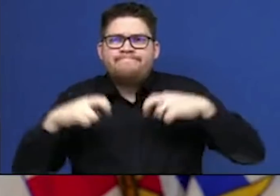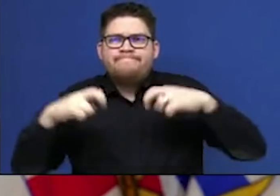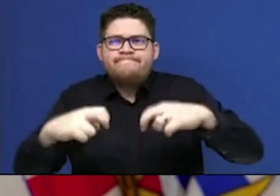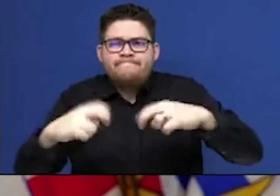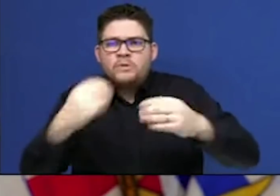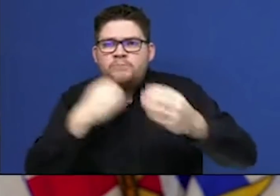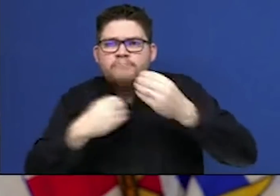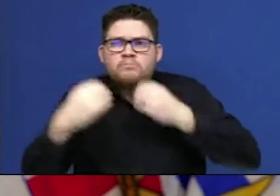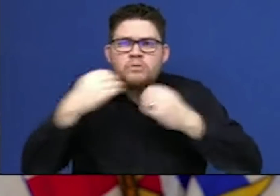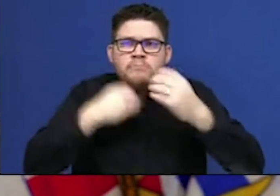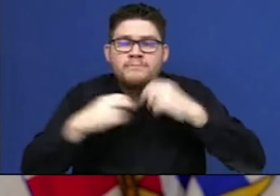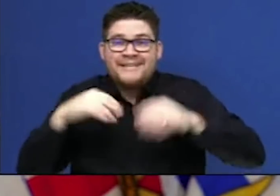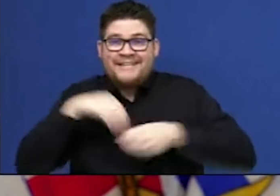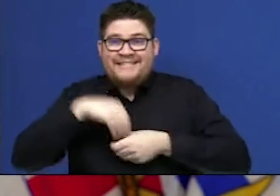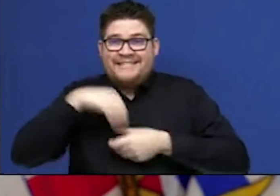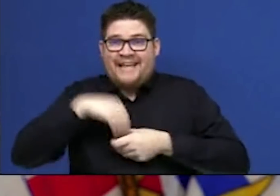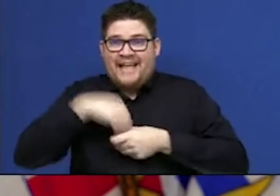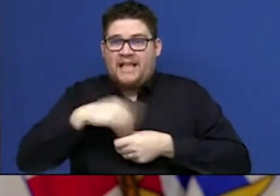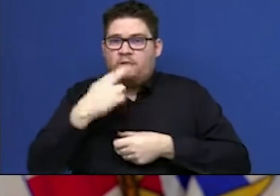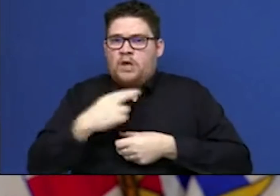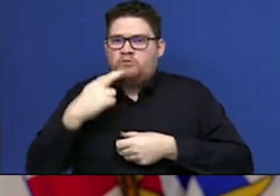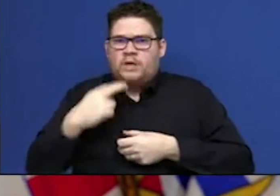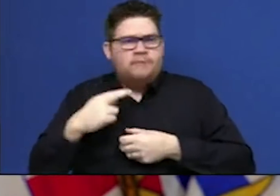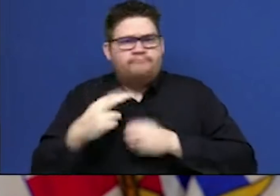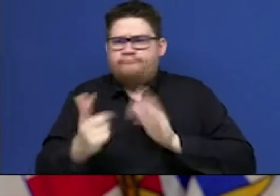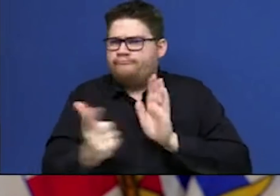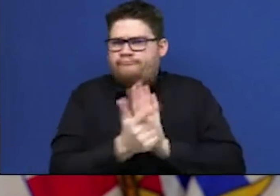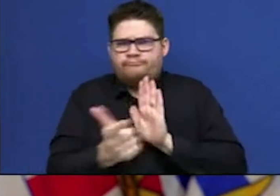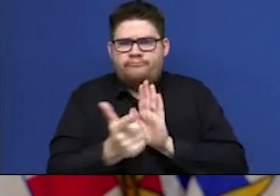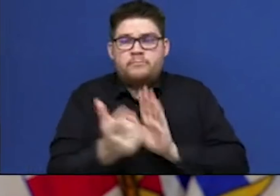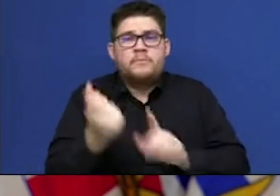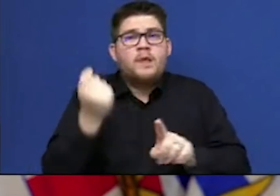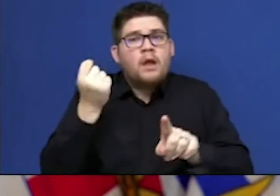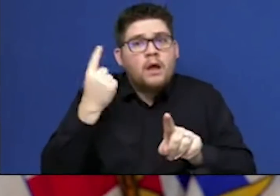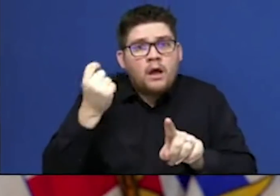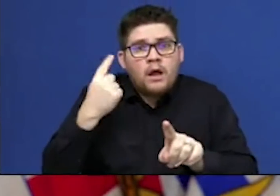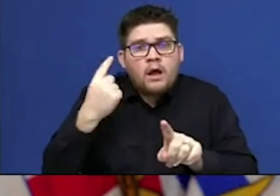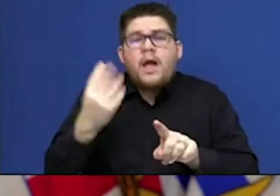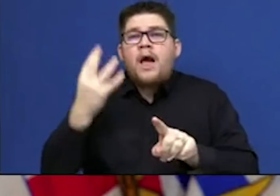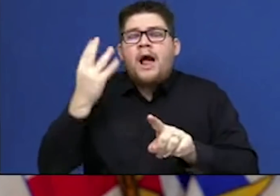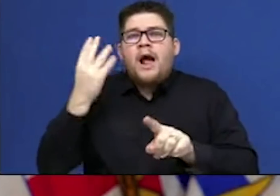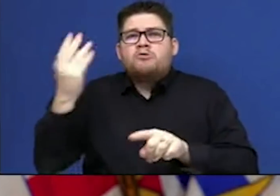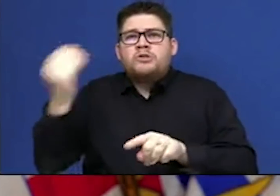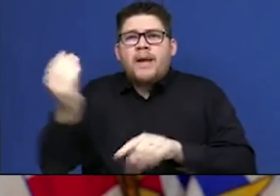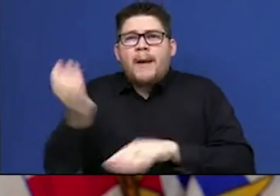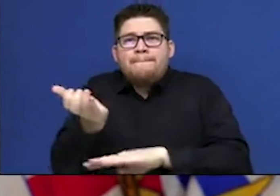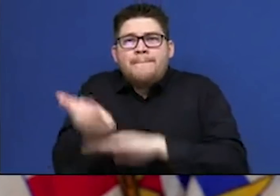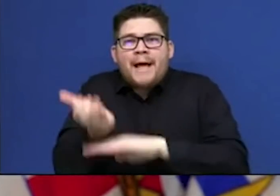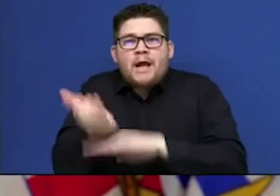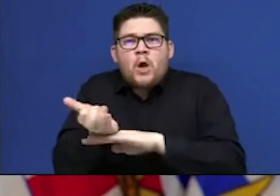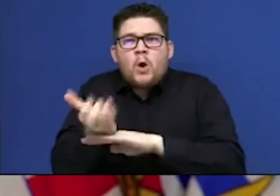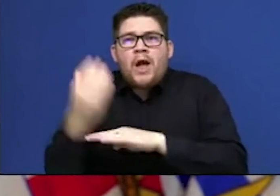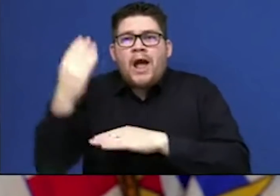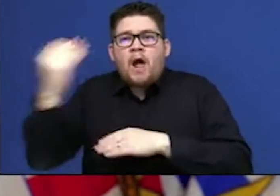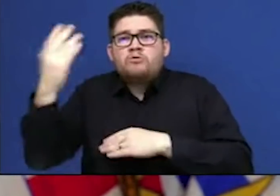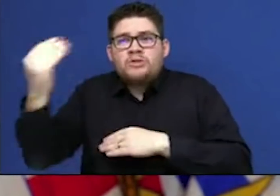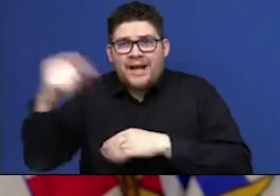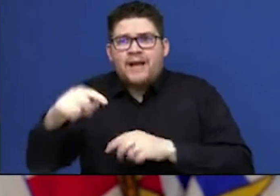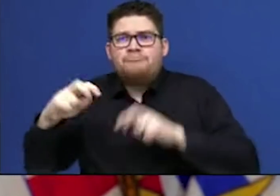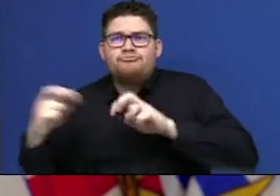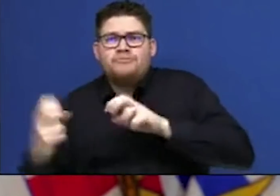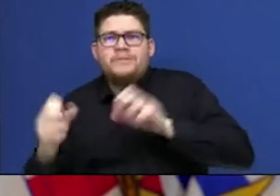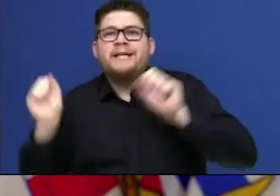Additionally, indoor adult group fitness activities of any kind at gyms, fitness centers, or studios are